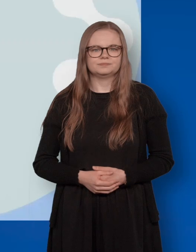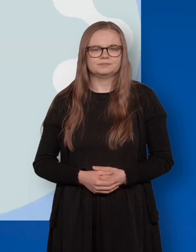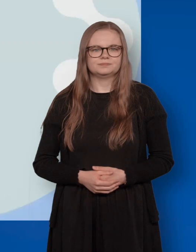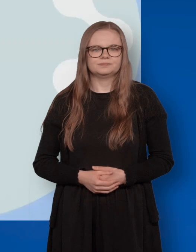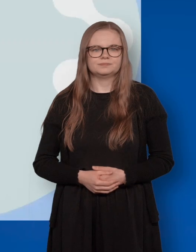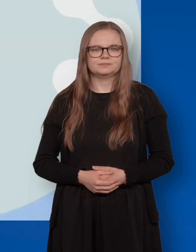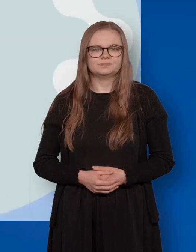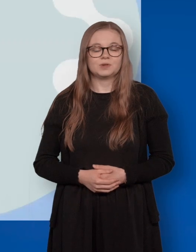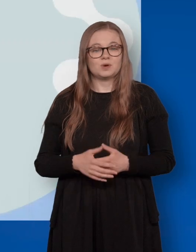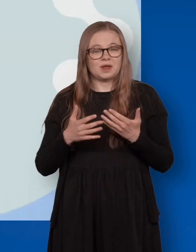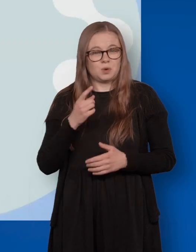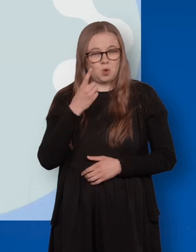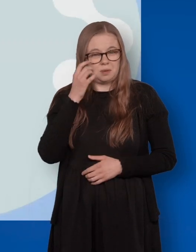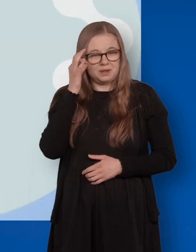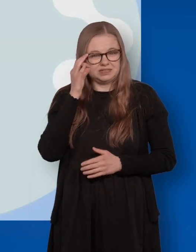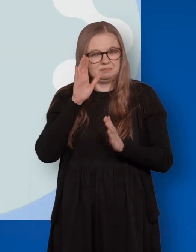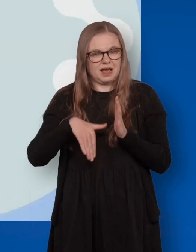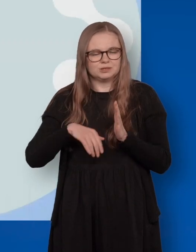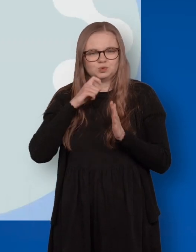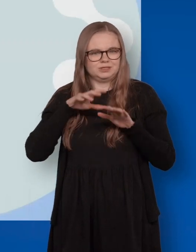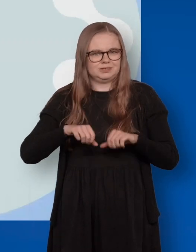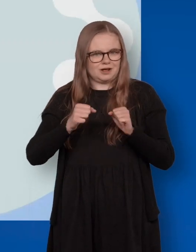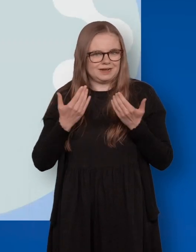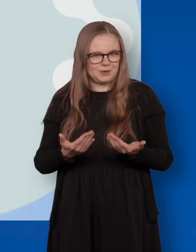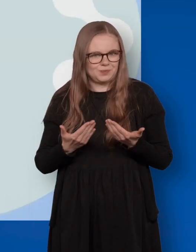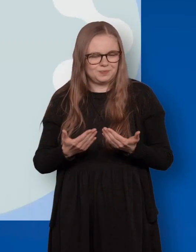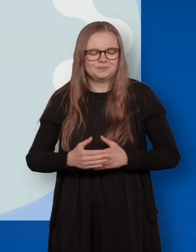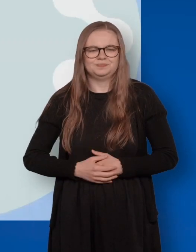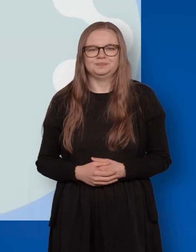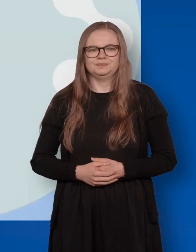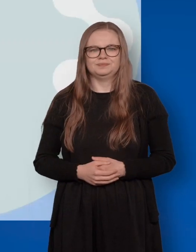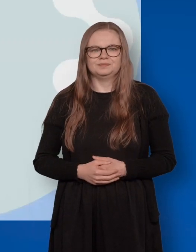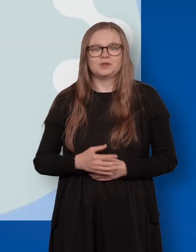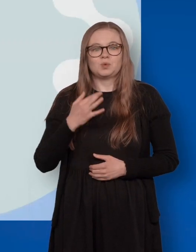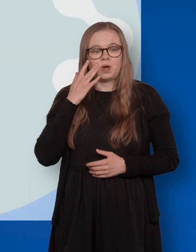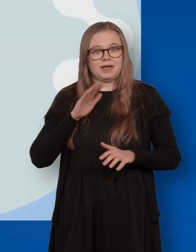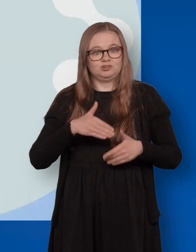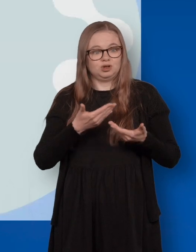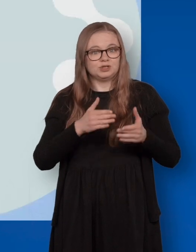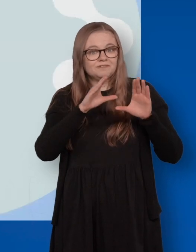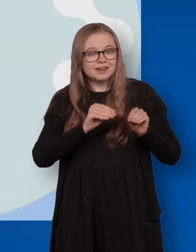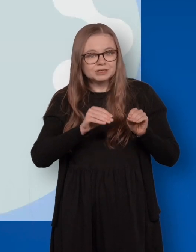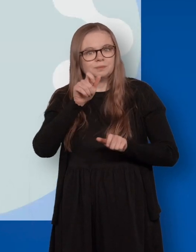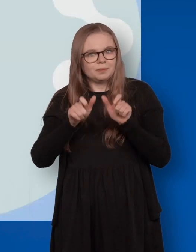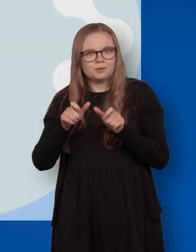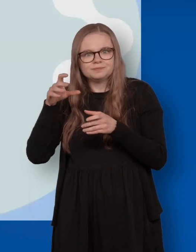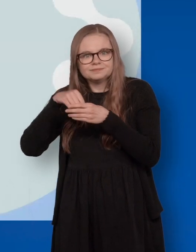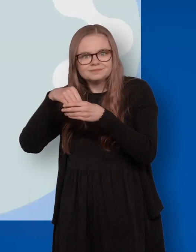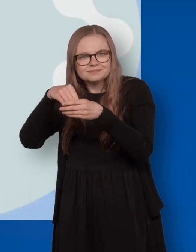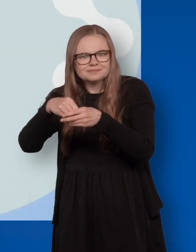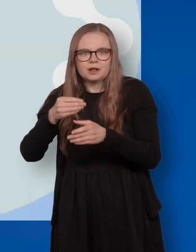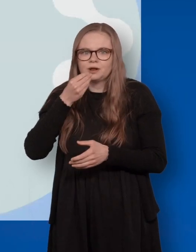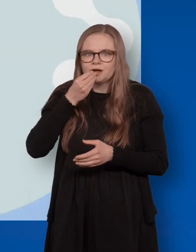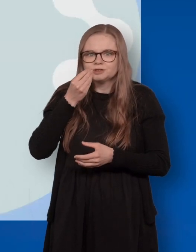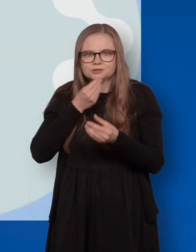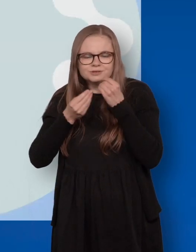So it's 1 minute past, so we'll go ahead and get started so that by the time that I've finished the introduction, people have had time to grab their lunches